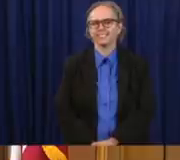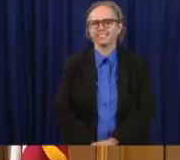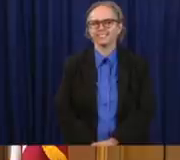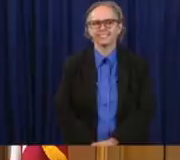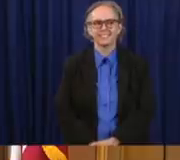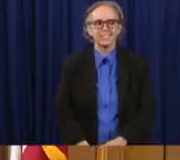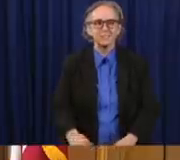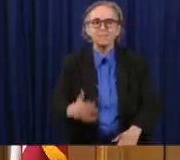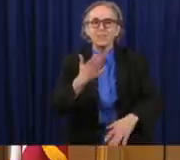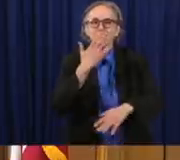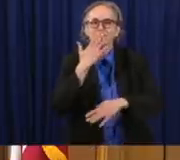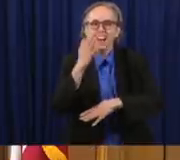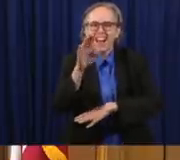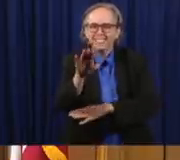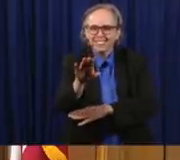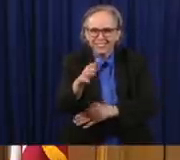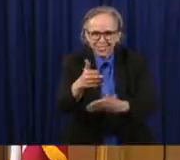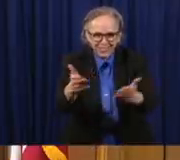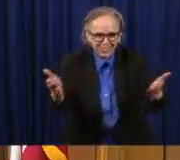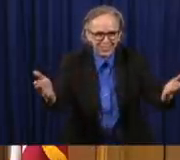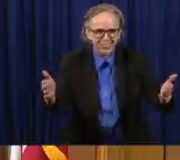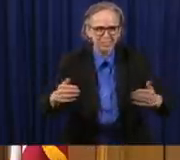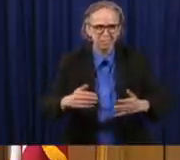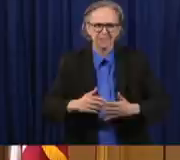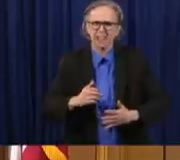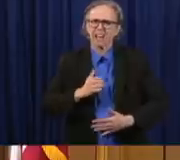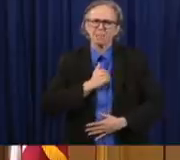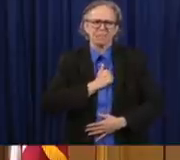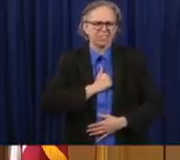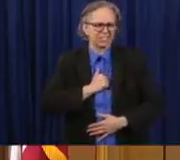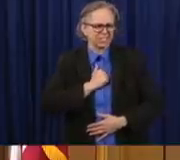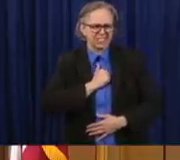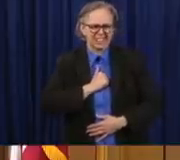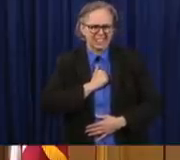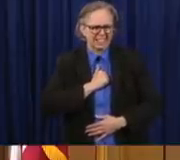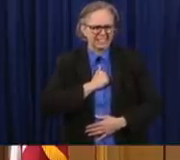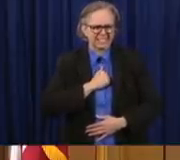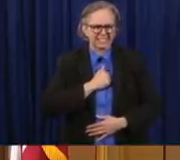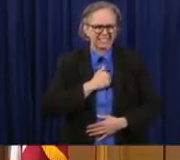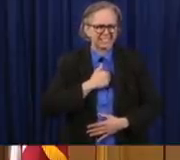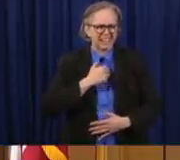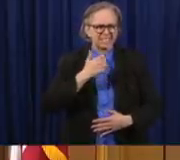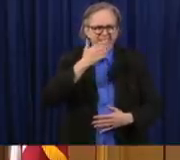Afternoon. I apologize, everybody. I have forgotten some of my notes.